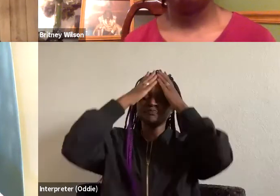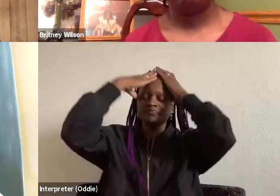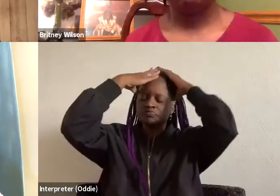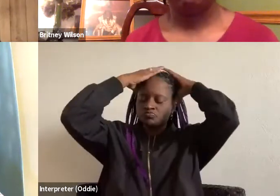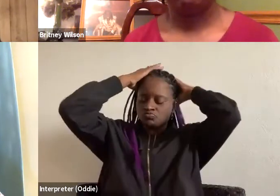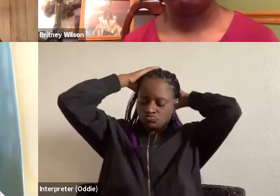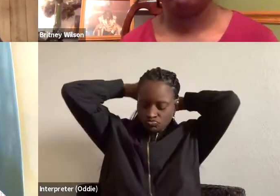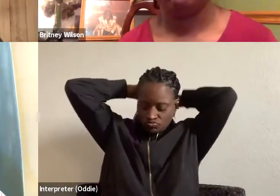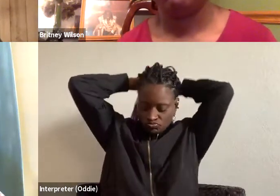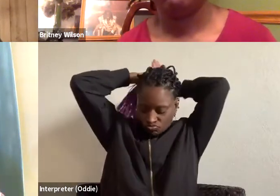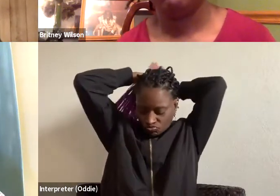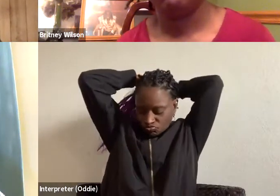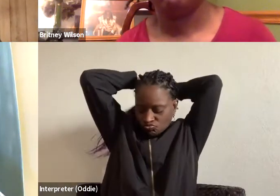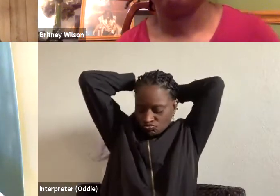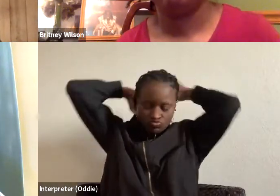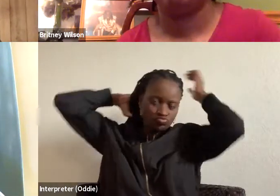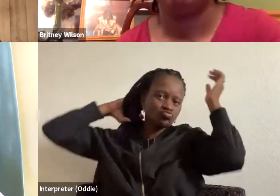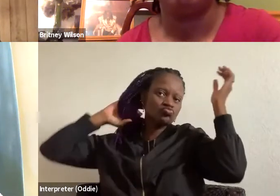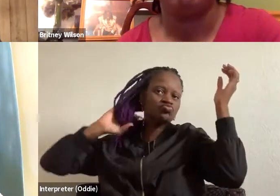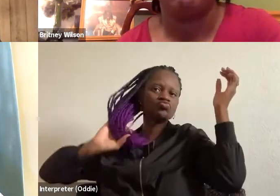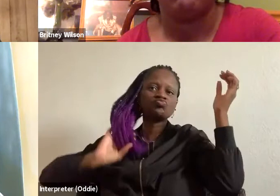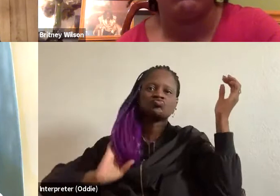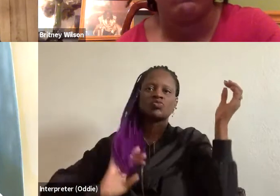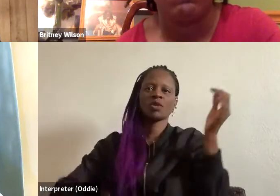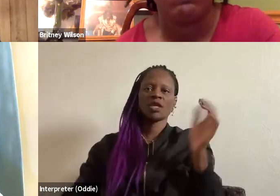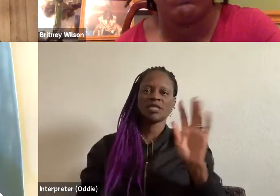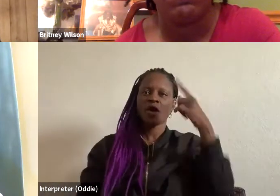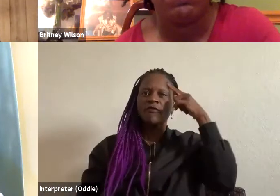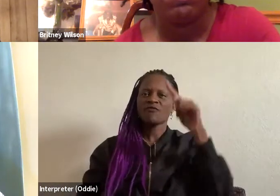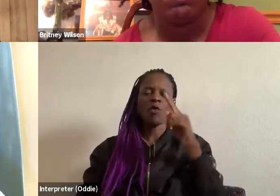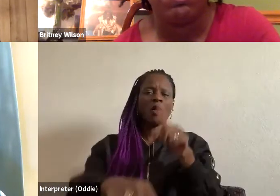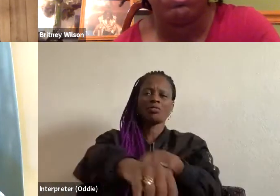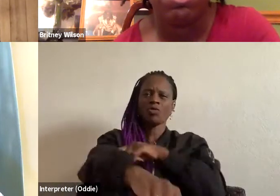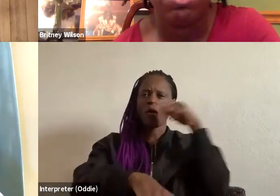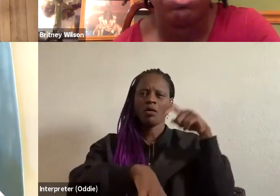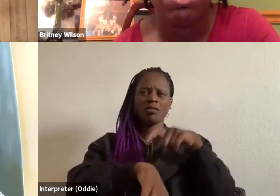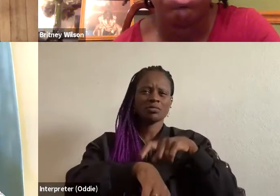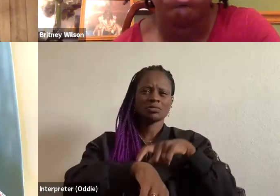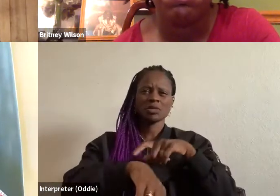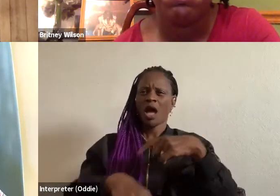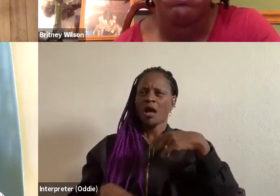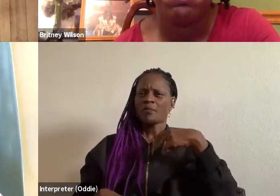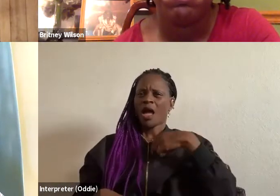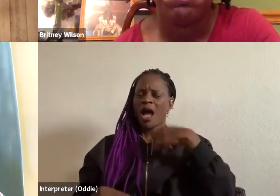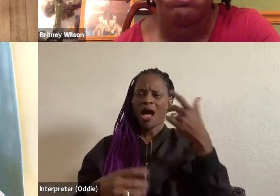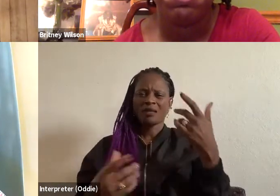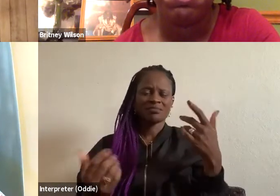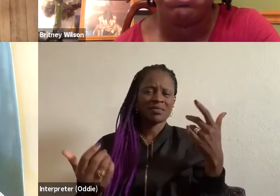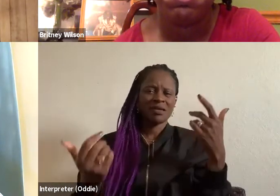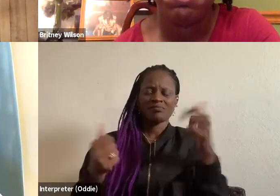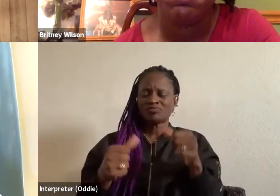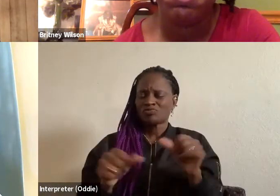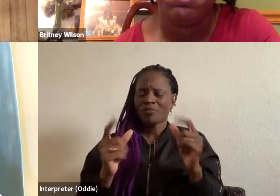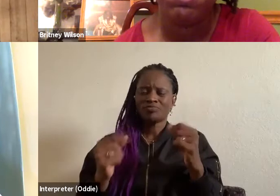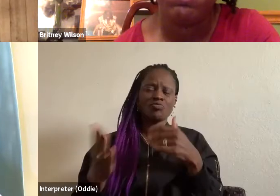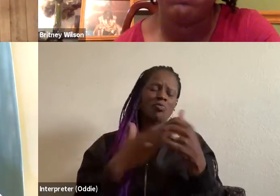was treating my lived experience and my way in the world as like, let me just, you know, do what I can to make as many